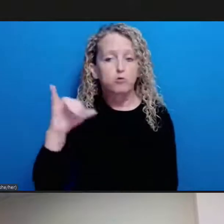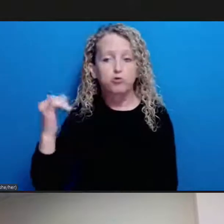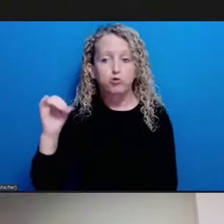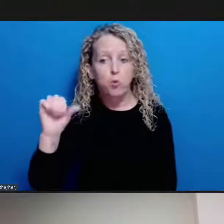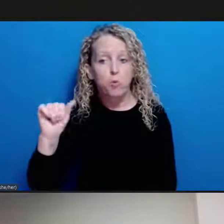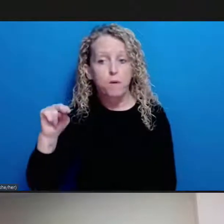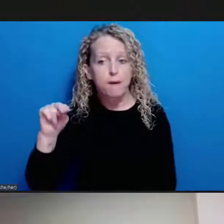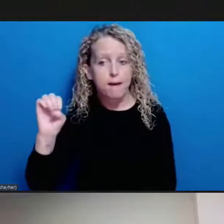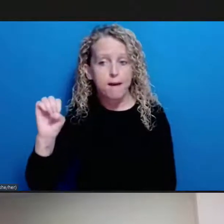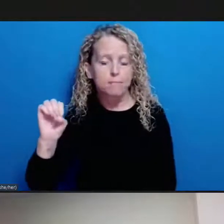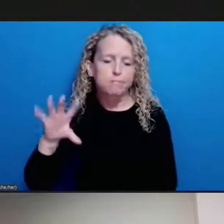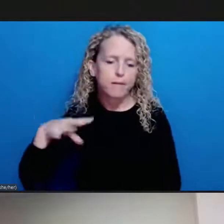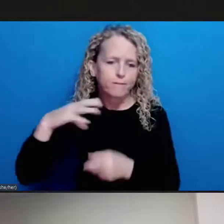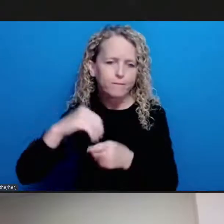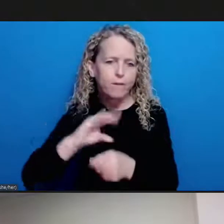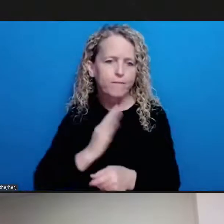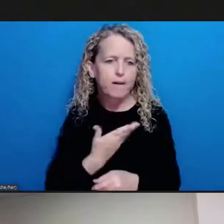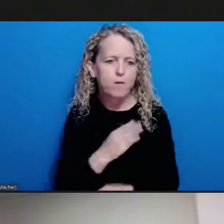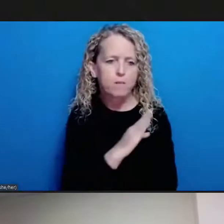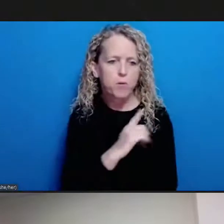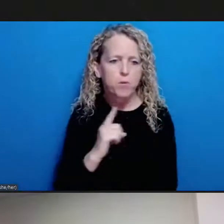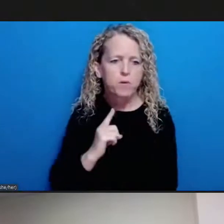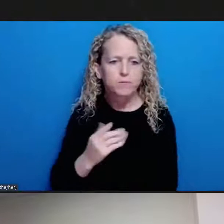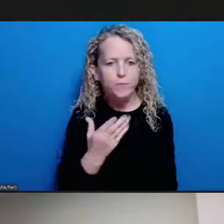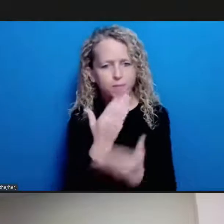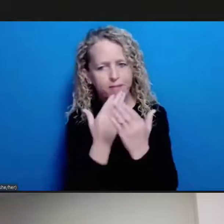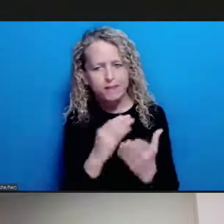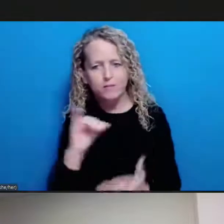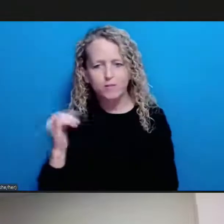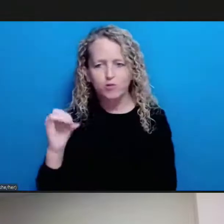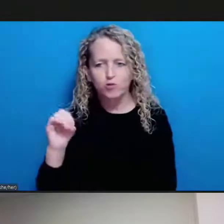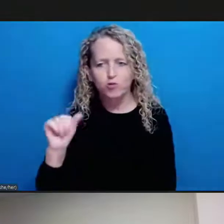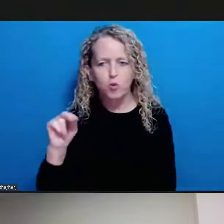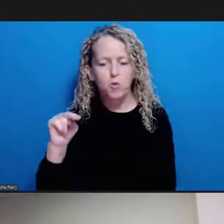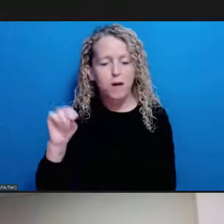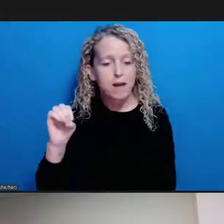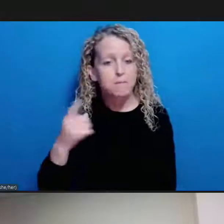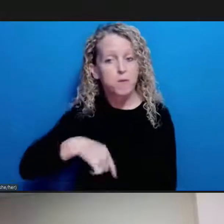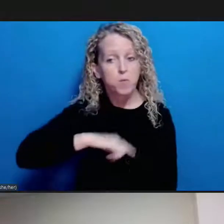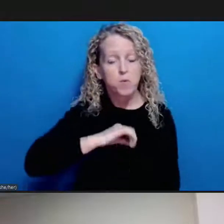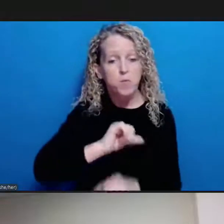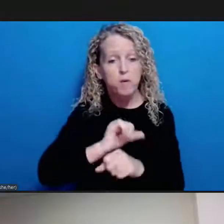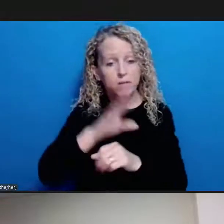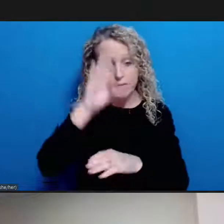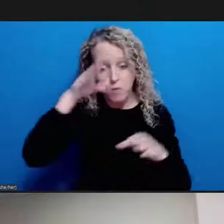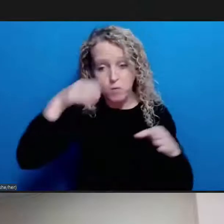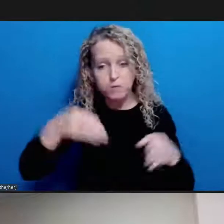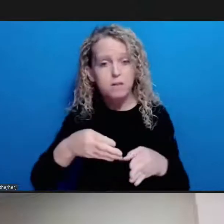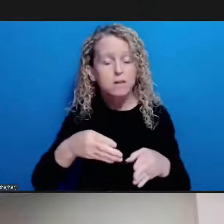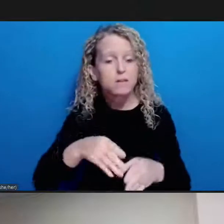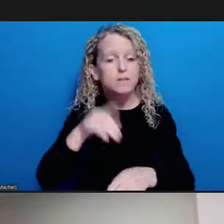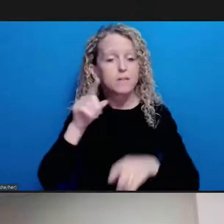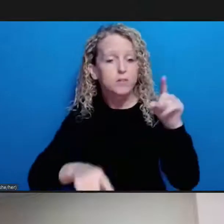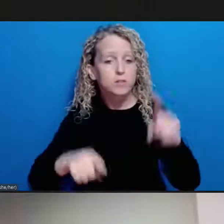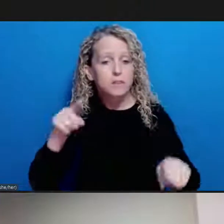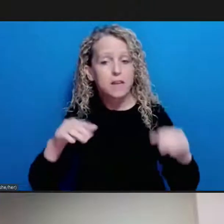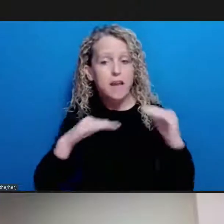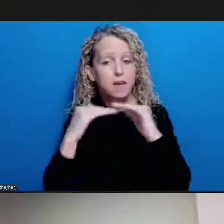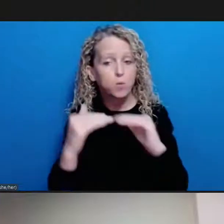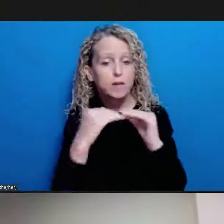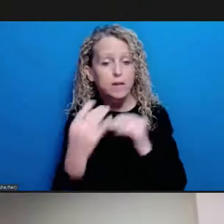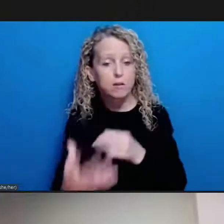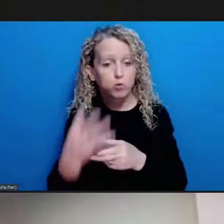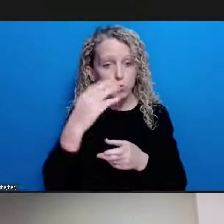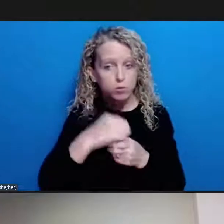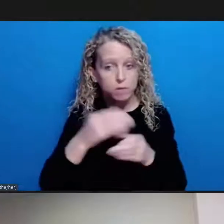board, so thank you, Joanne. We were working on our diversity, equity, and inclusion plan, and Joanne correctly said, and you